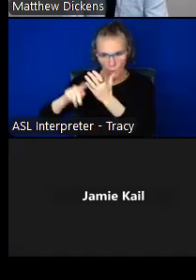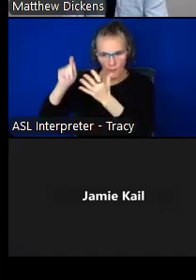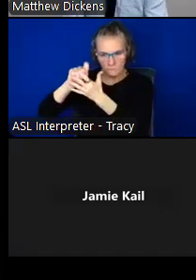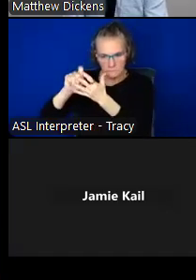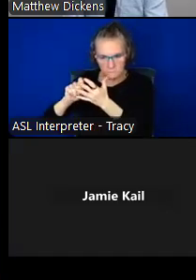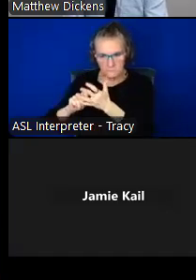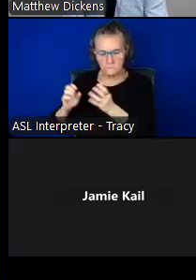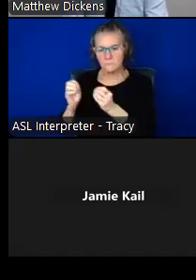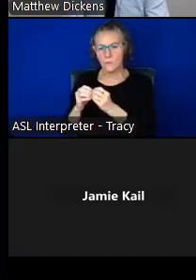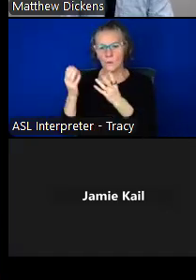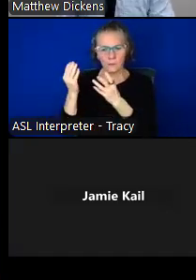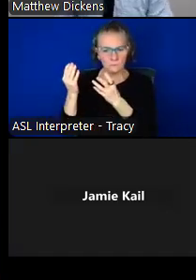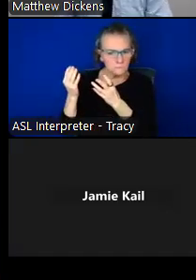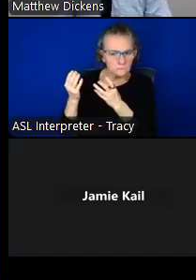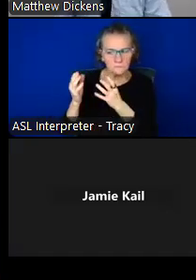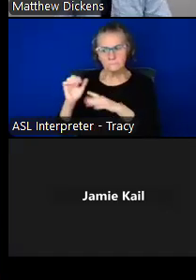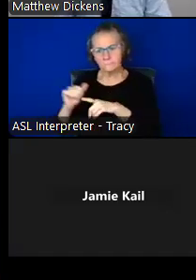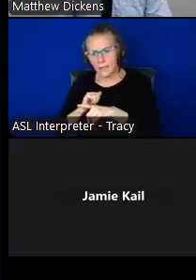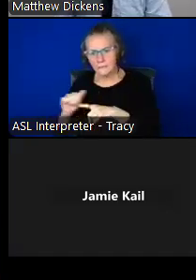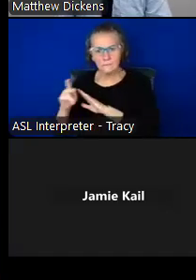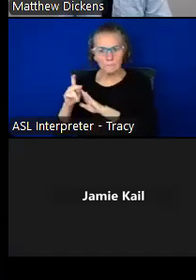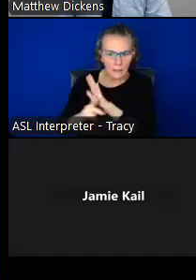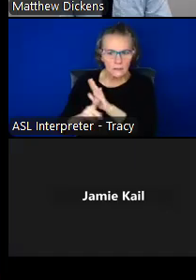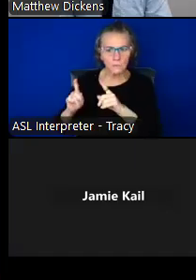detailed governing practices and policies.